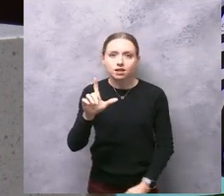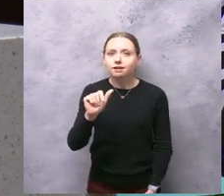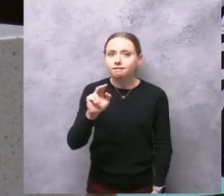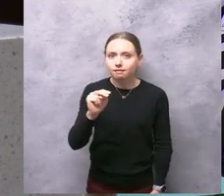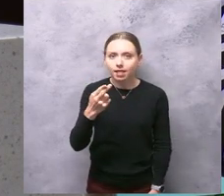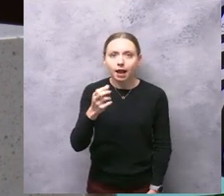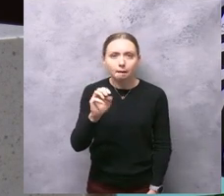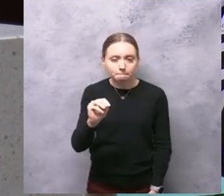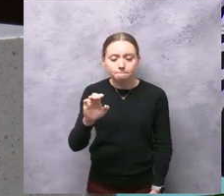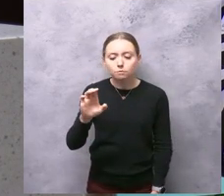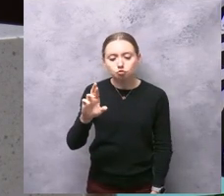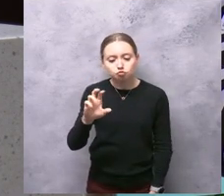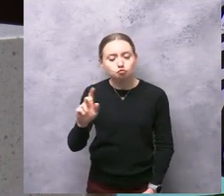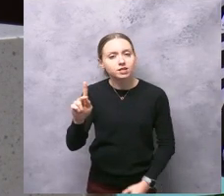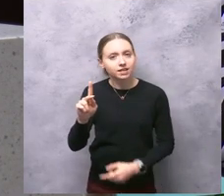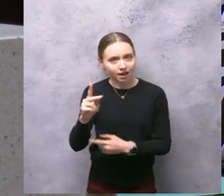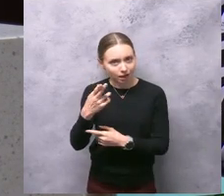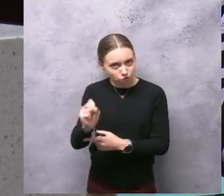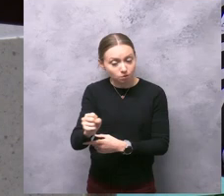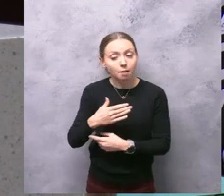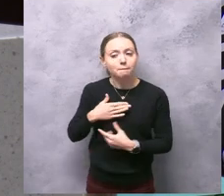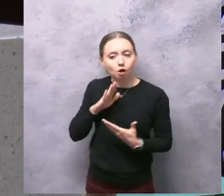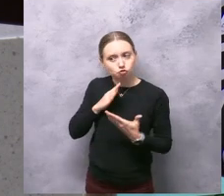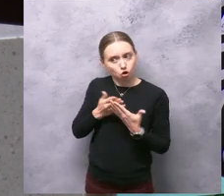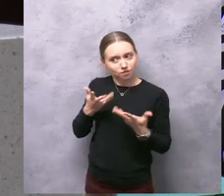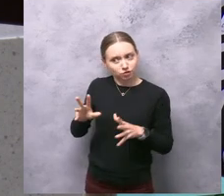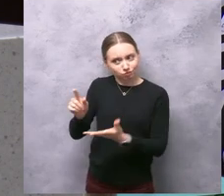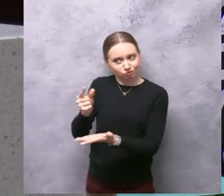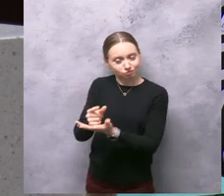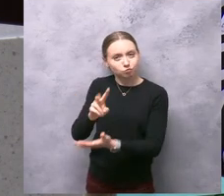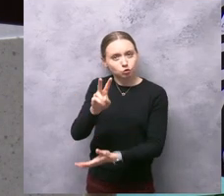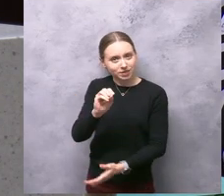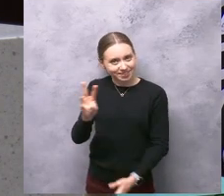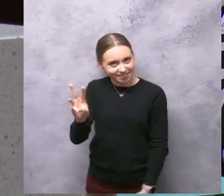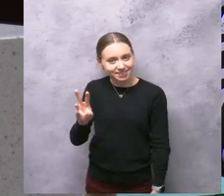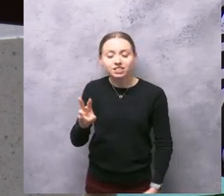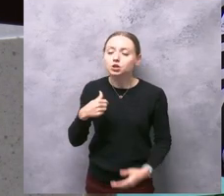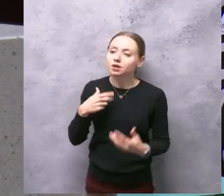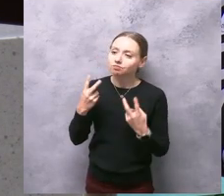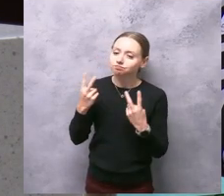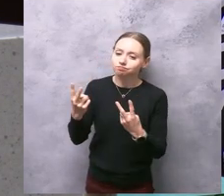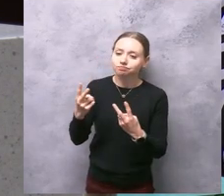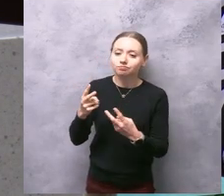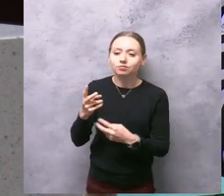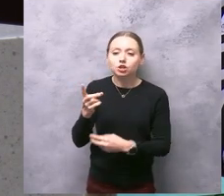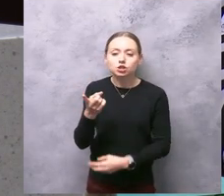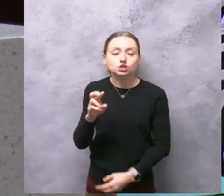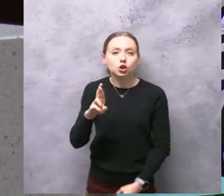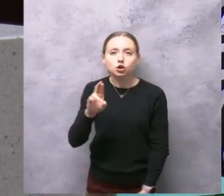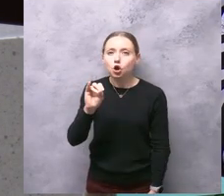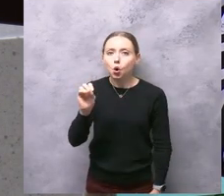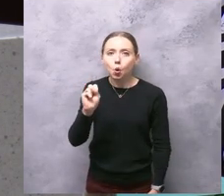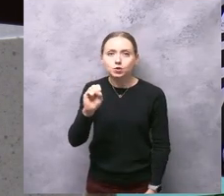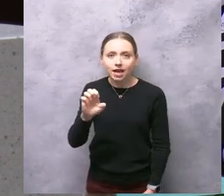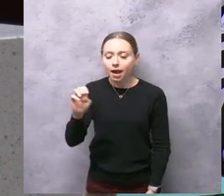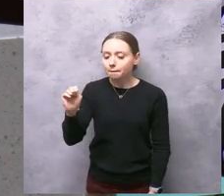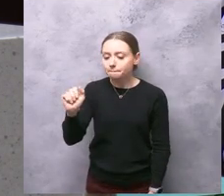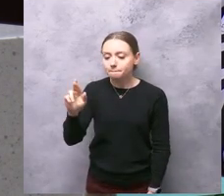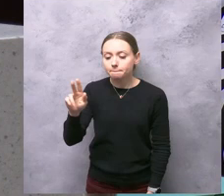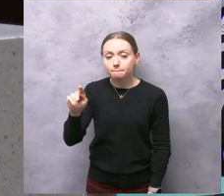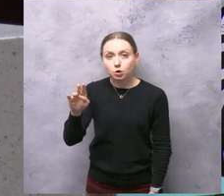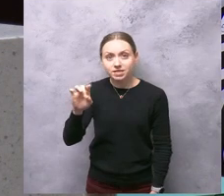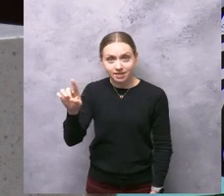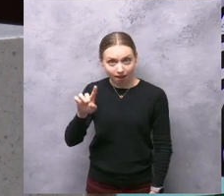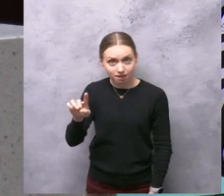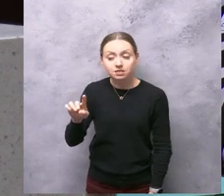attended, and she's class of 2006, and so I got to meet with Dr. Jose Martinez, and we had a great visit, and then he took me up to the